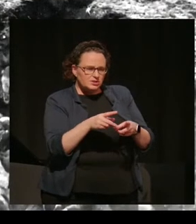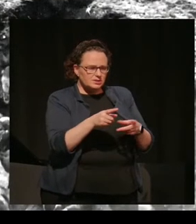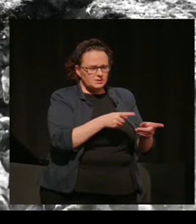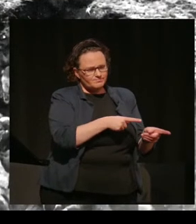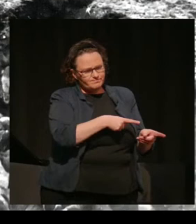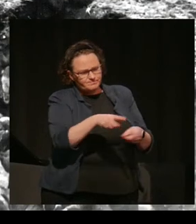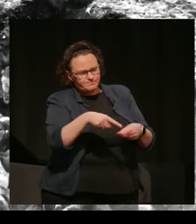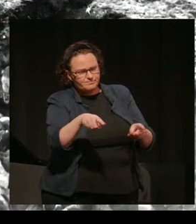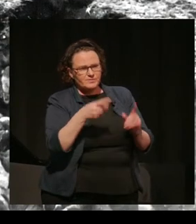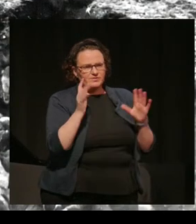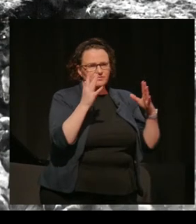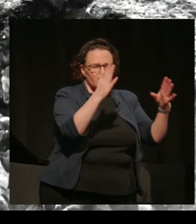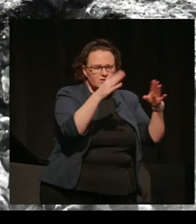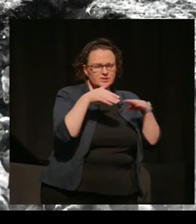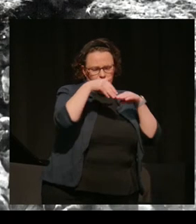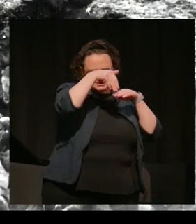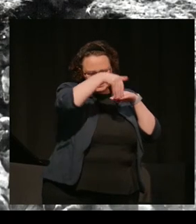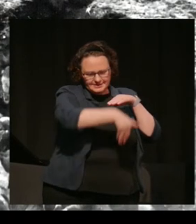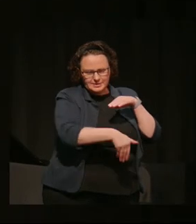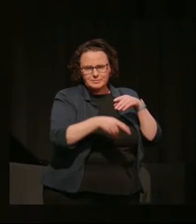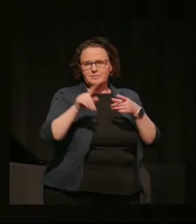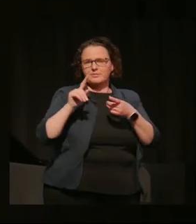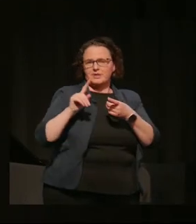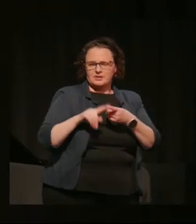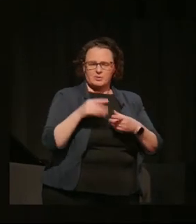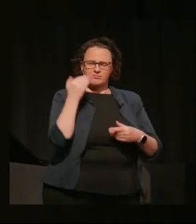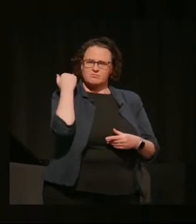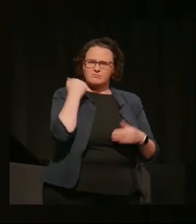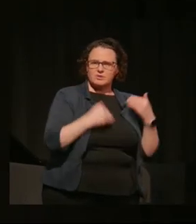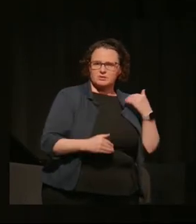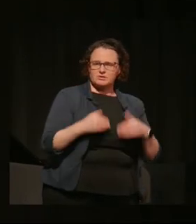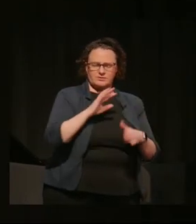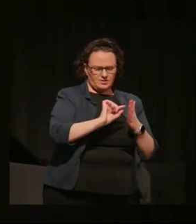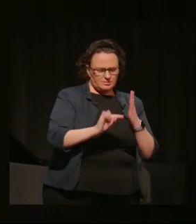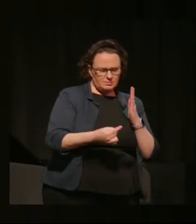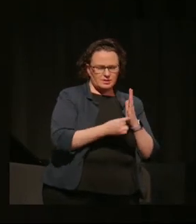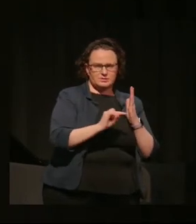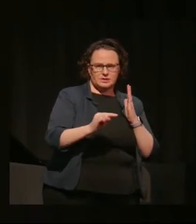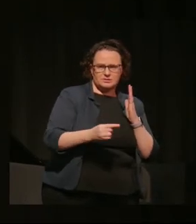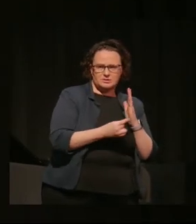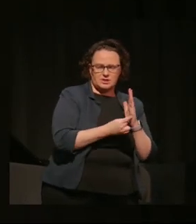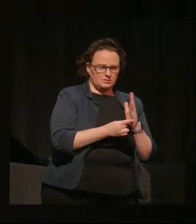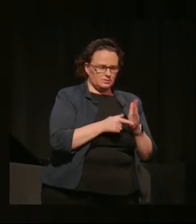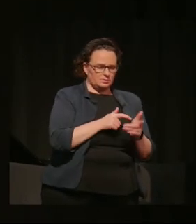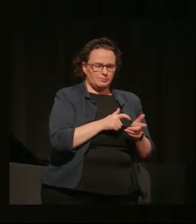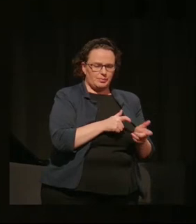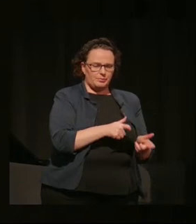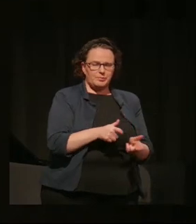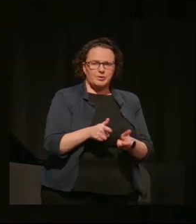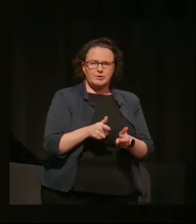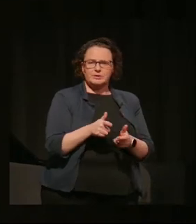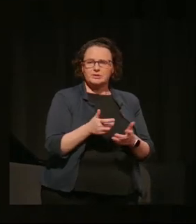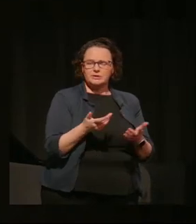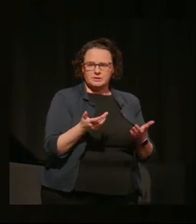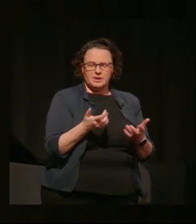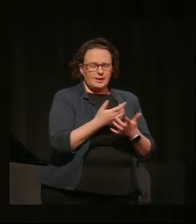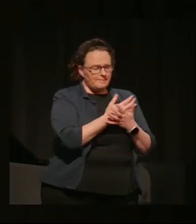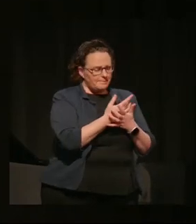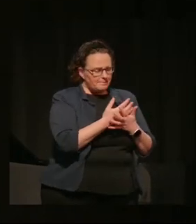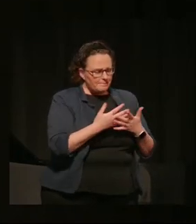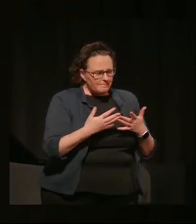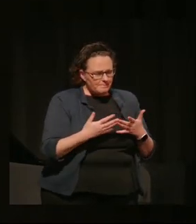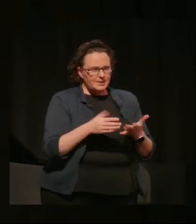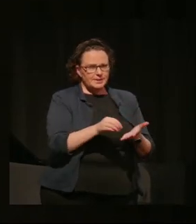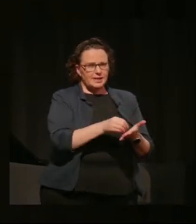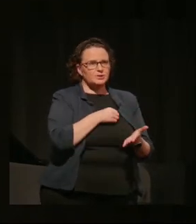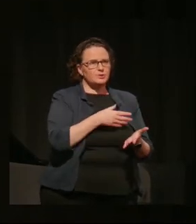cemeteries, forests, and ravines, where they were murdered in their thousands at point-blank range. Many were forced to